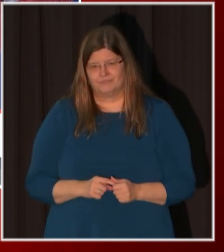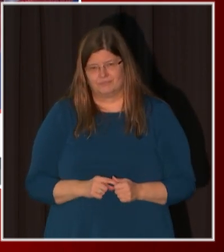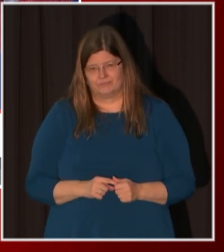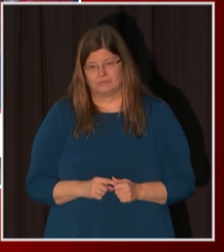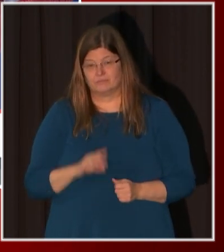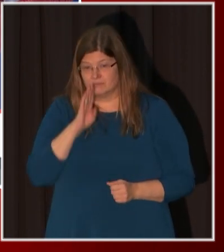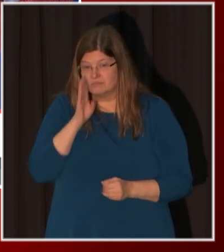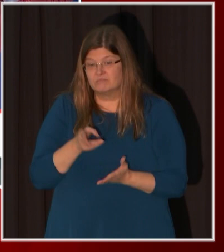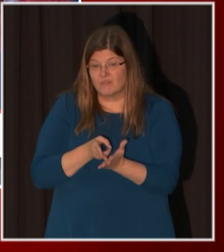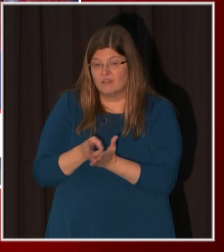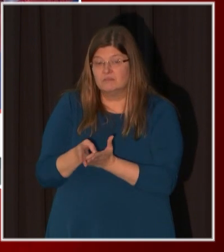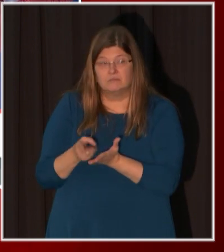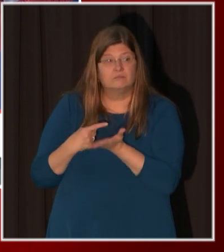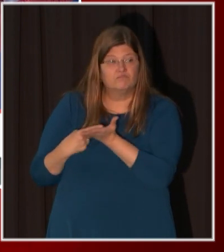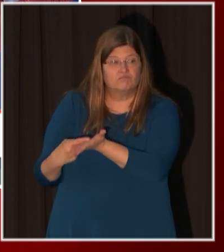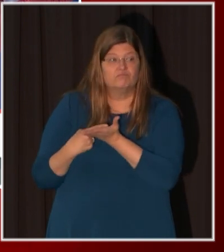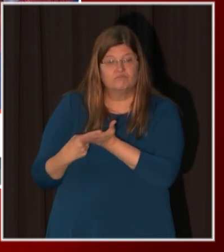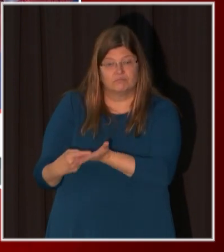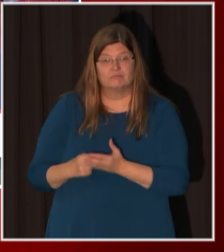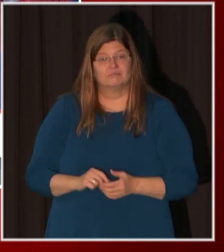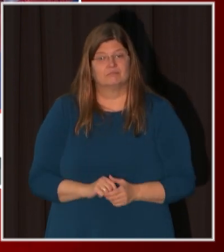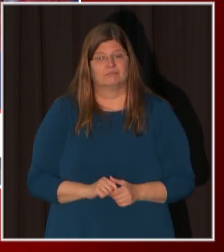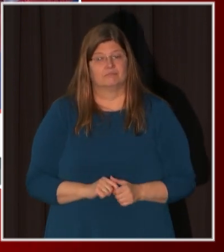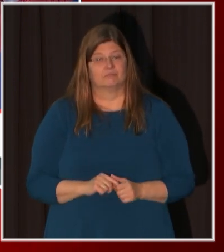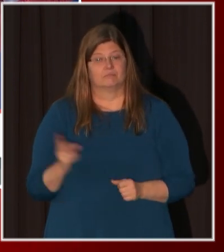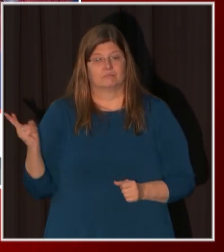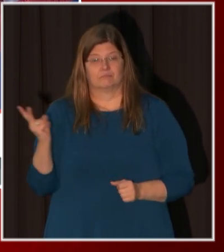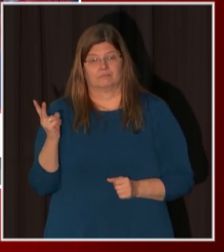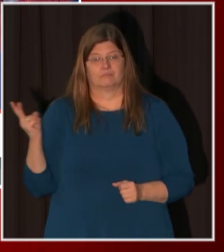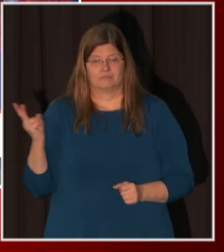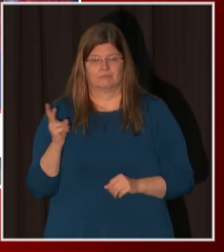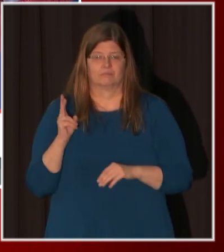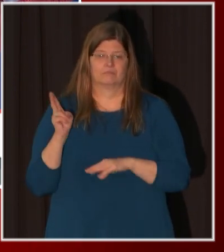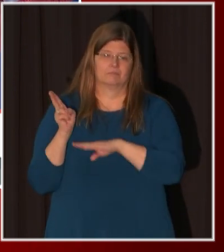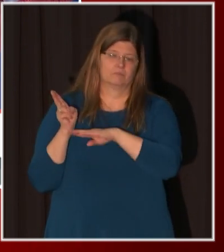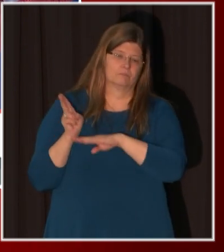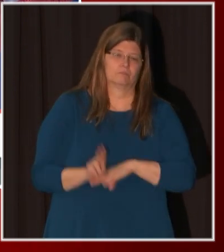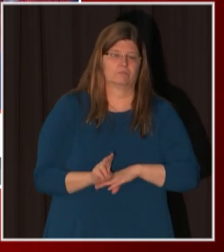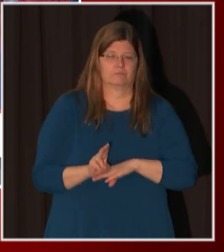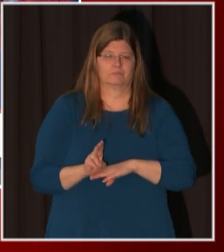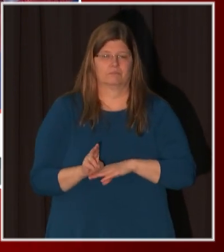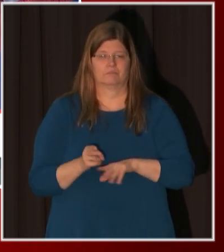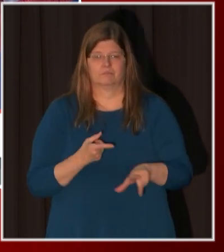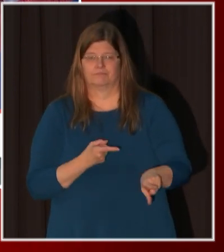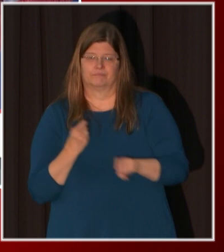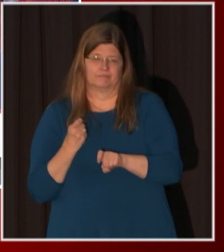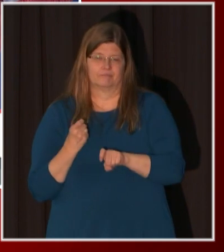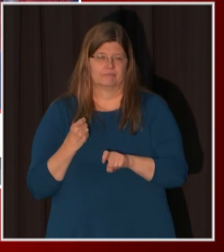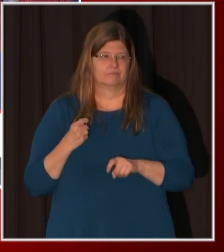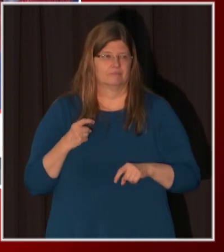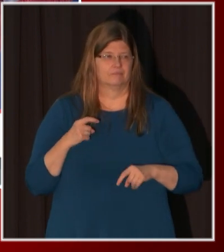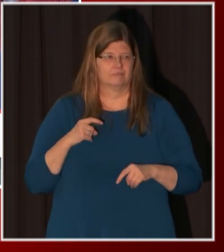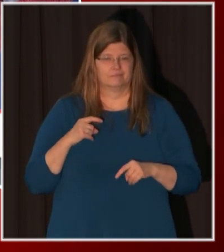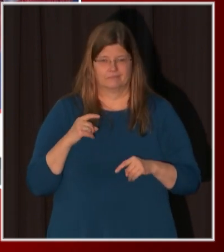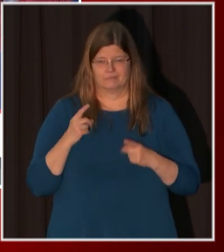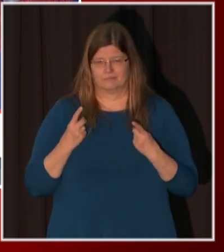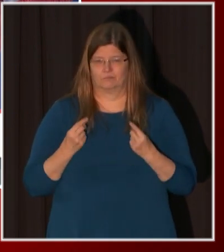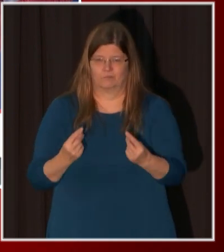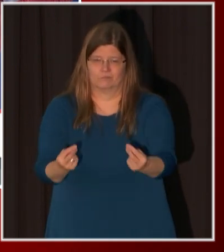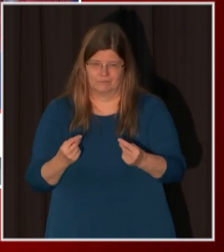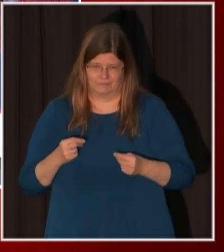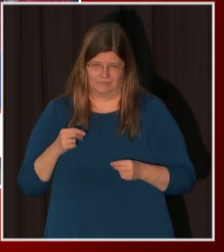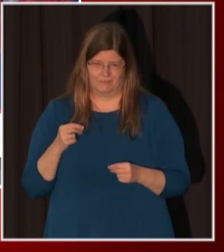these are people who are used to getting things done, having what they need, working with tight